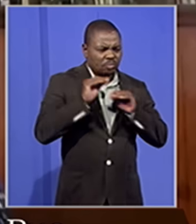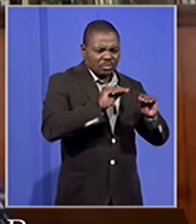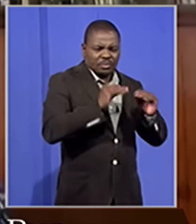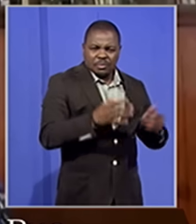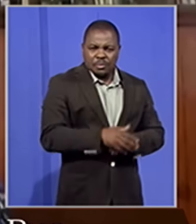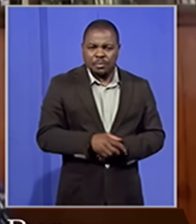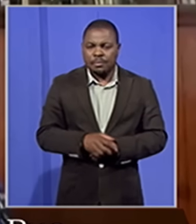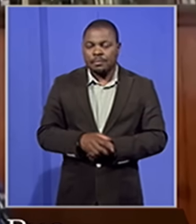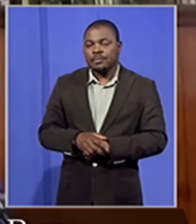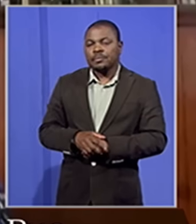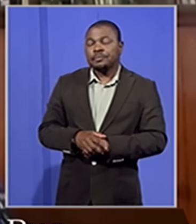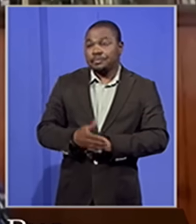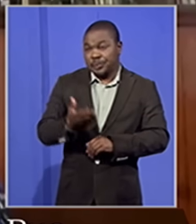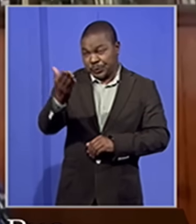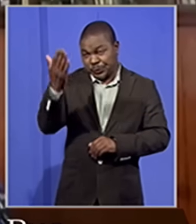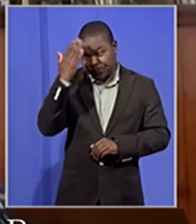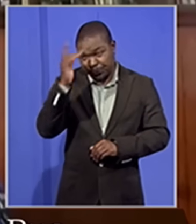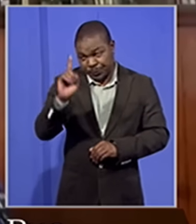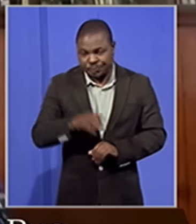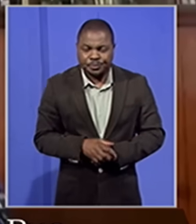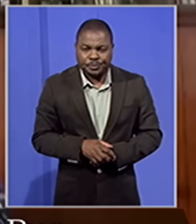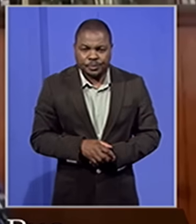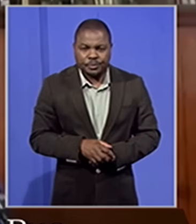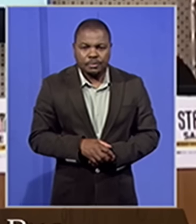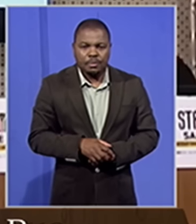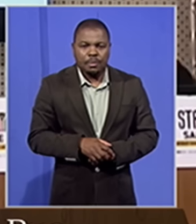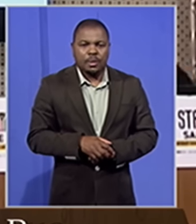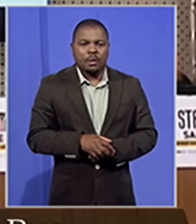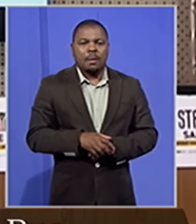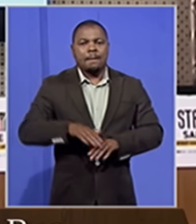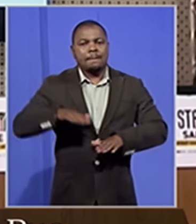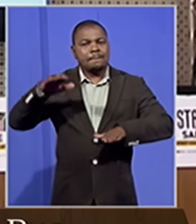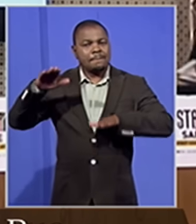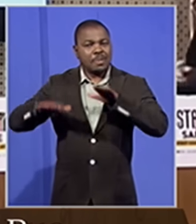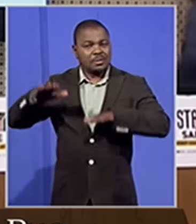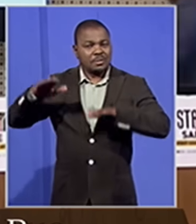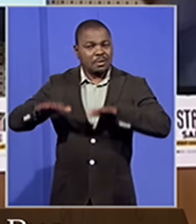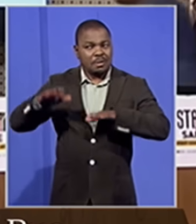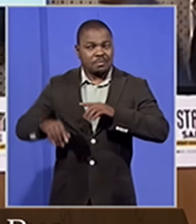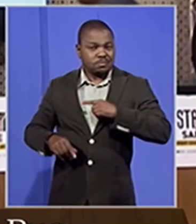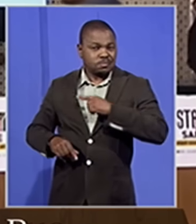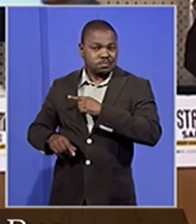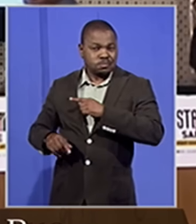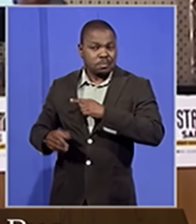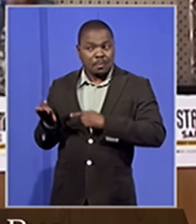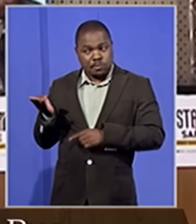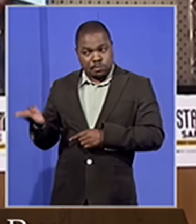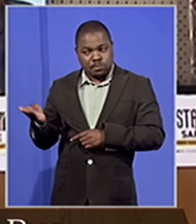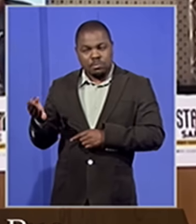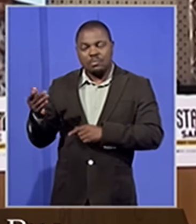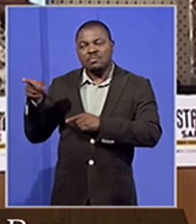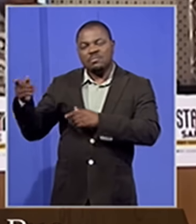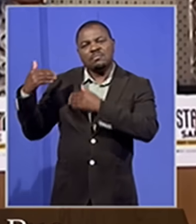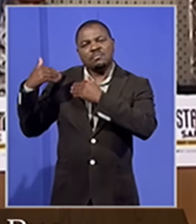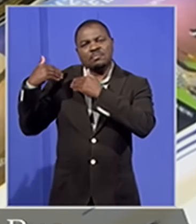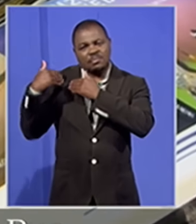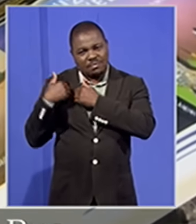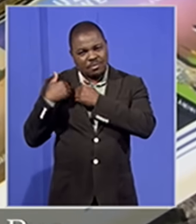Wa tseba re na le pensalb ke yona hantlentle ehleng e leng bolaoding